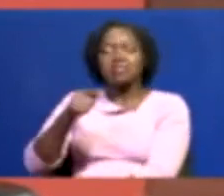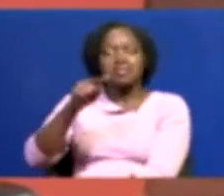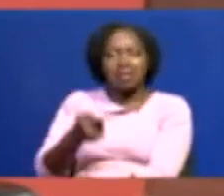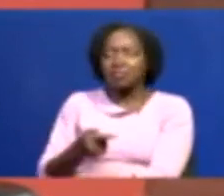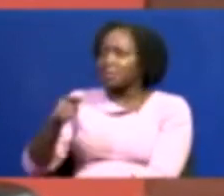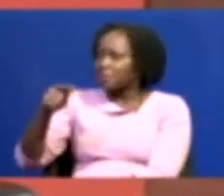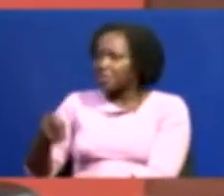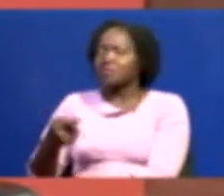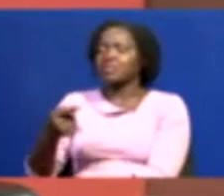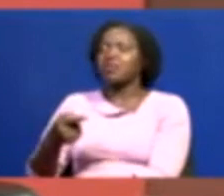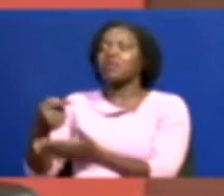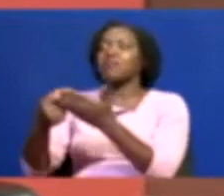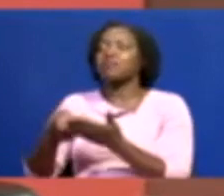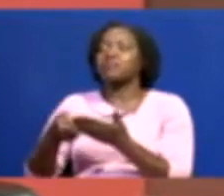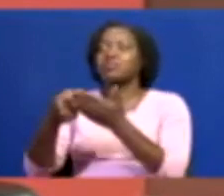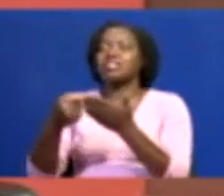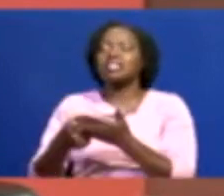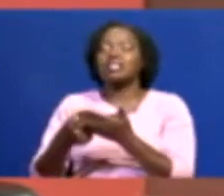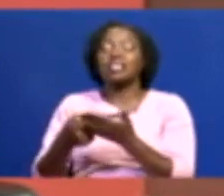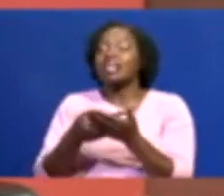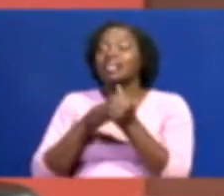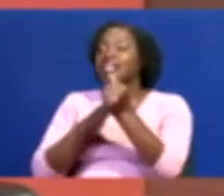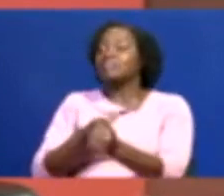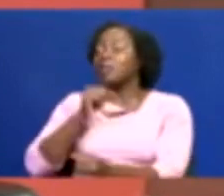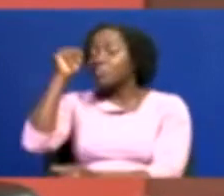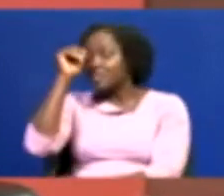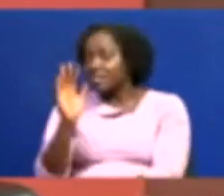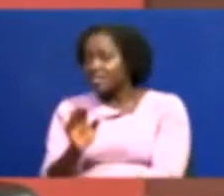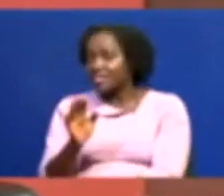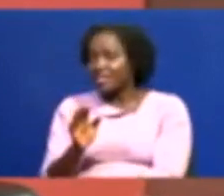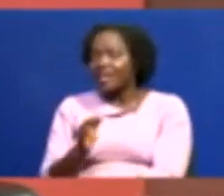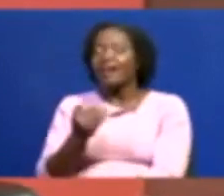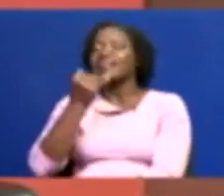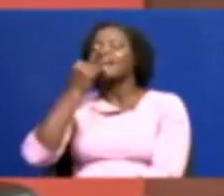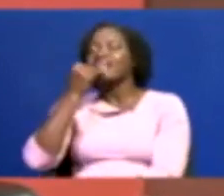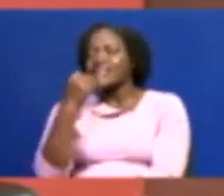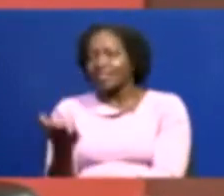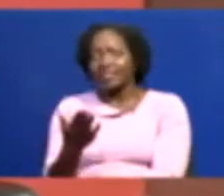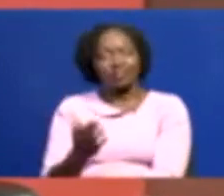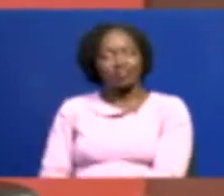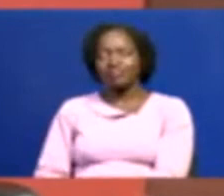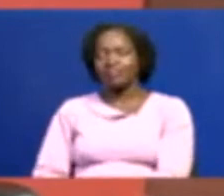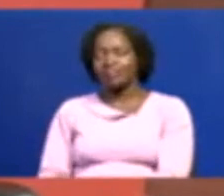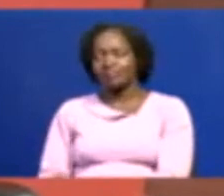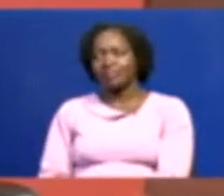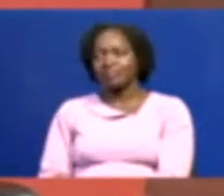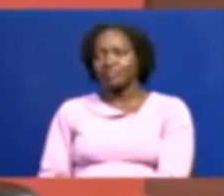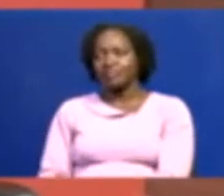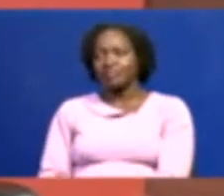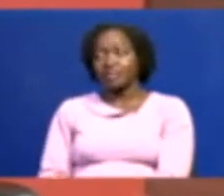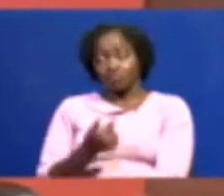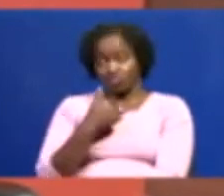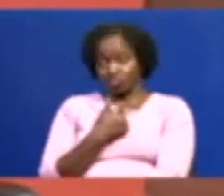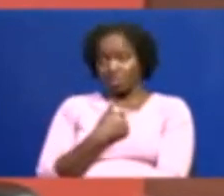and stuff, but they are being negotiated by politicians, we will not see anything fruitful. And to